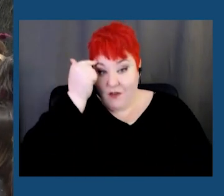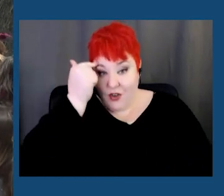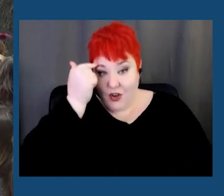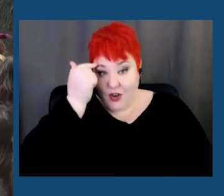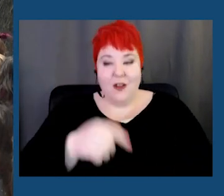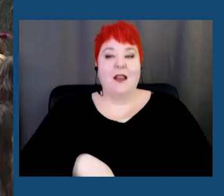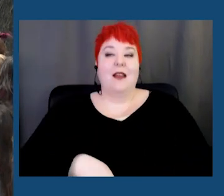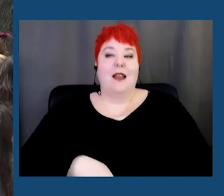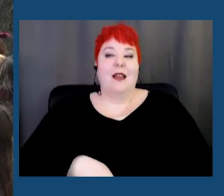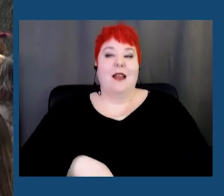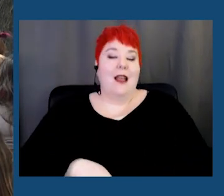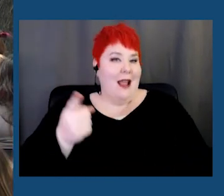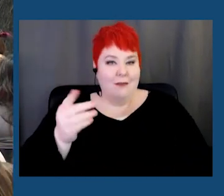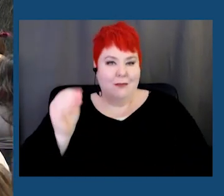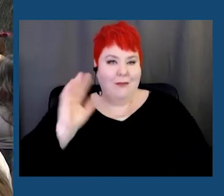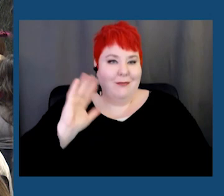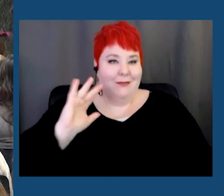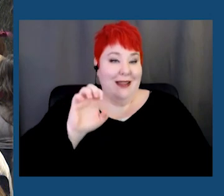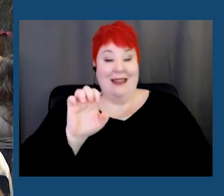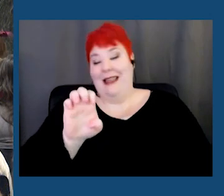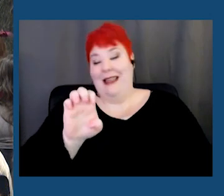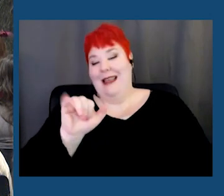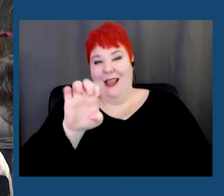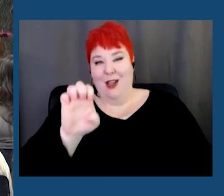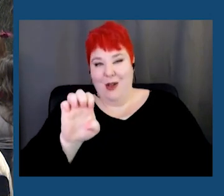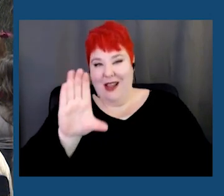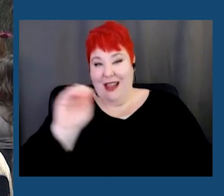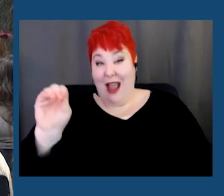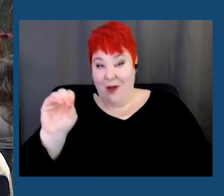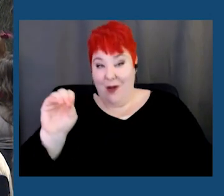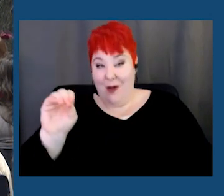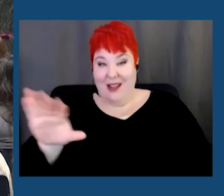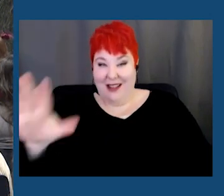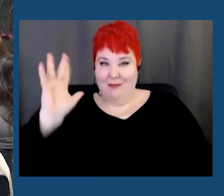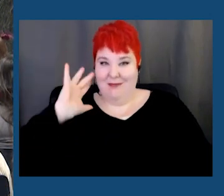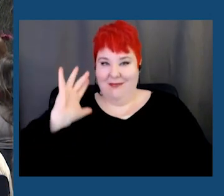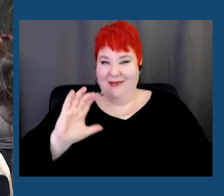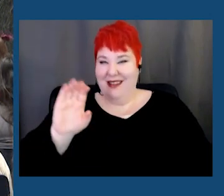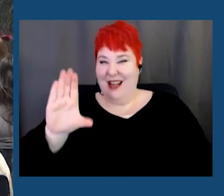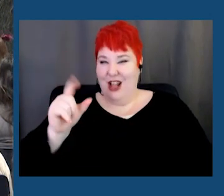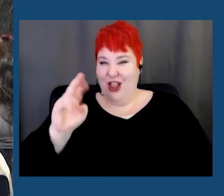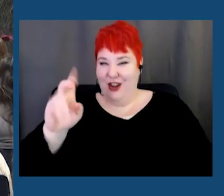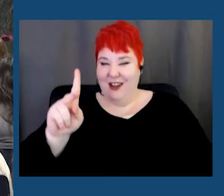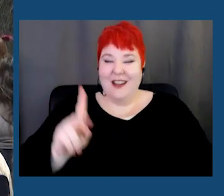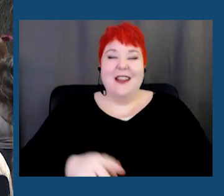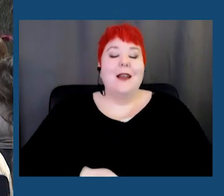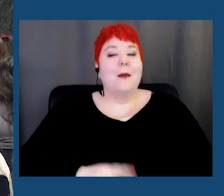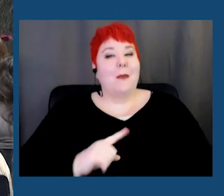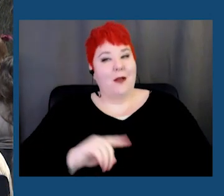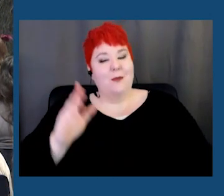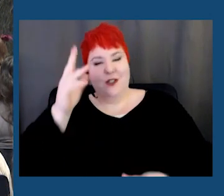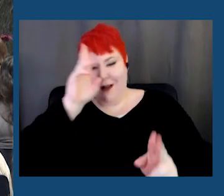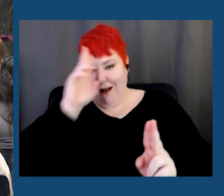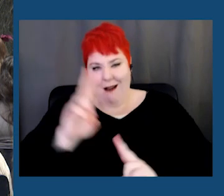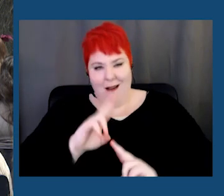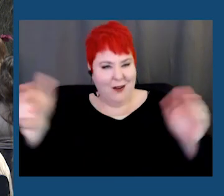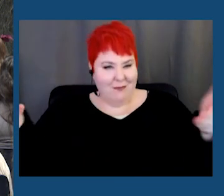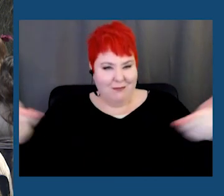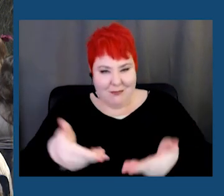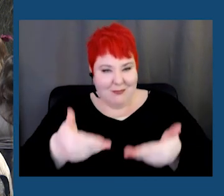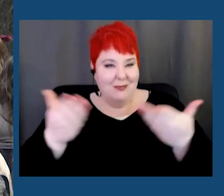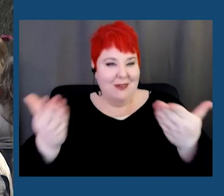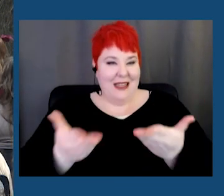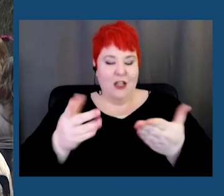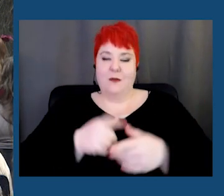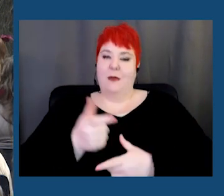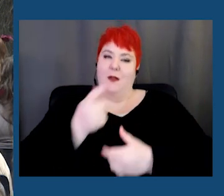the Erie County days when she was a county clerk. It's a privilege and honor to bring her to the stage. She's been a huge advocate and voice